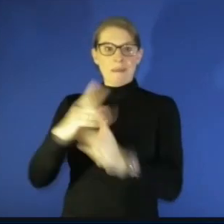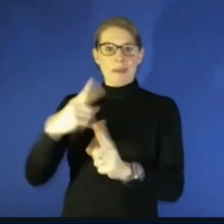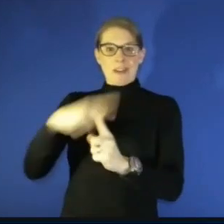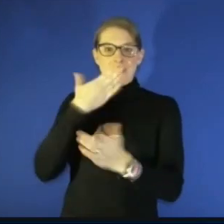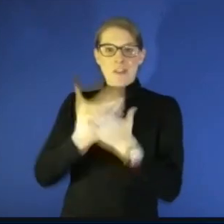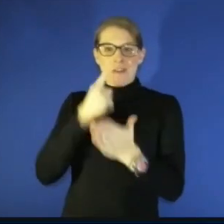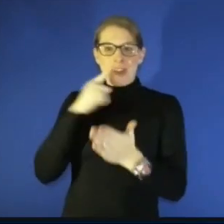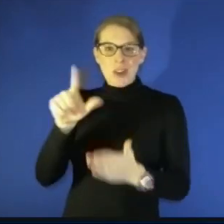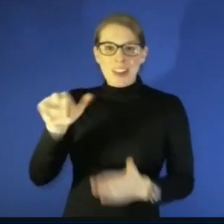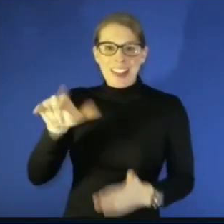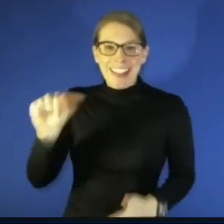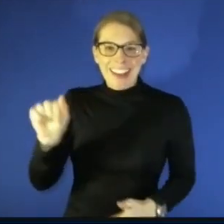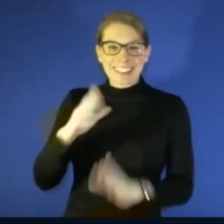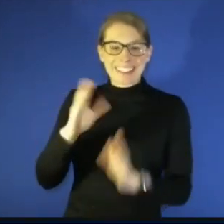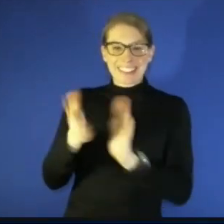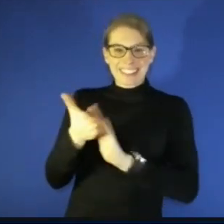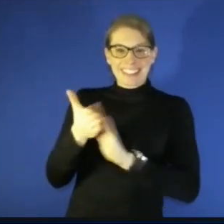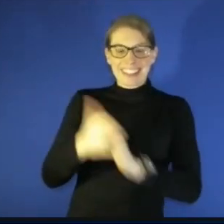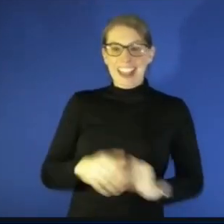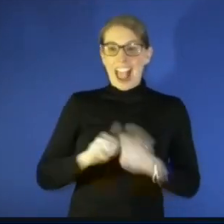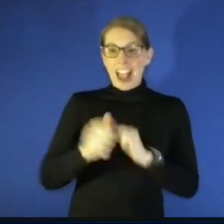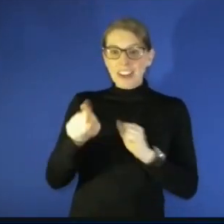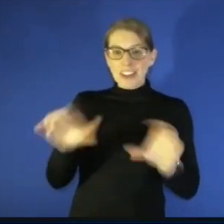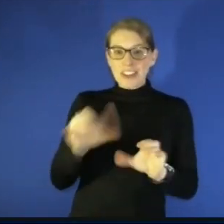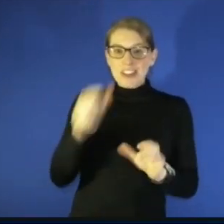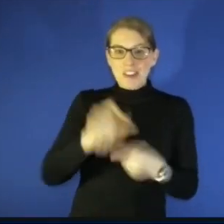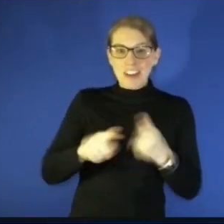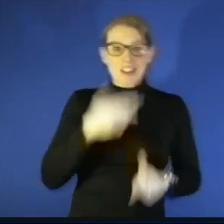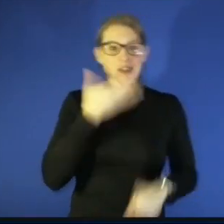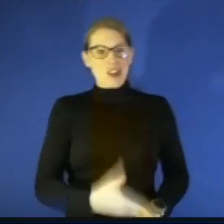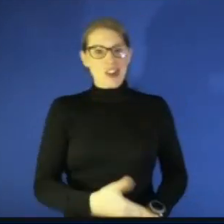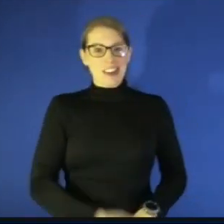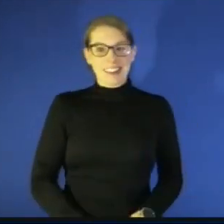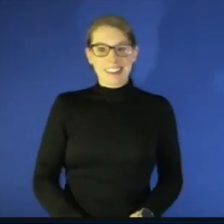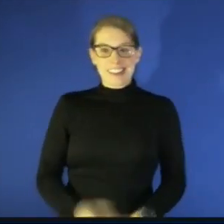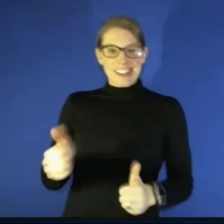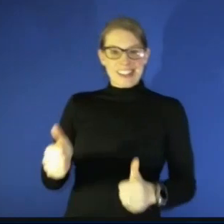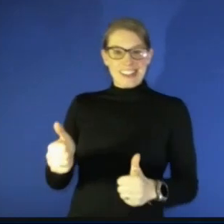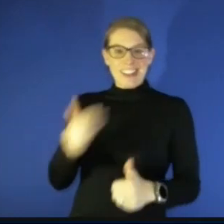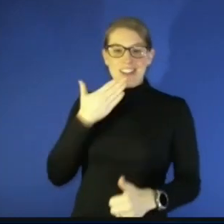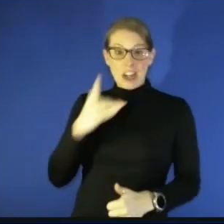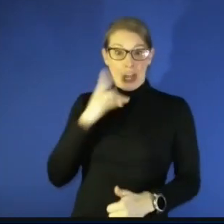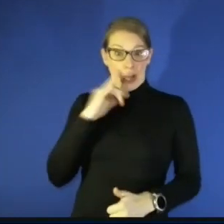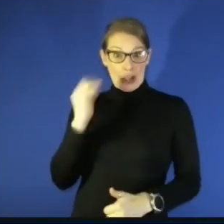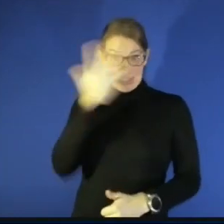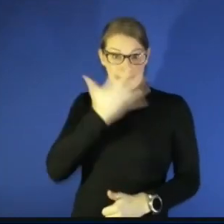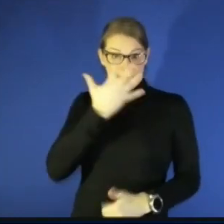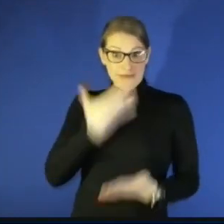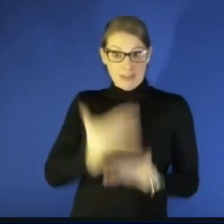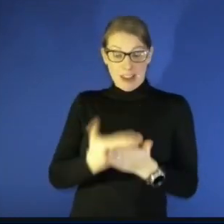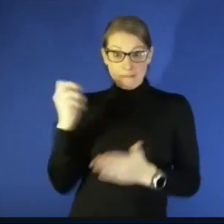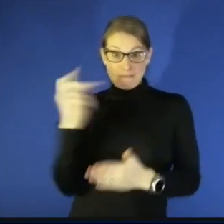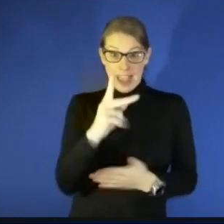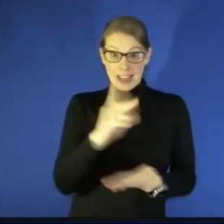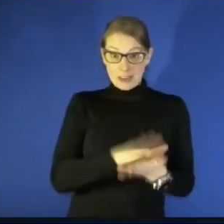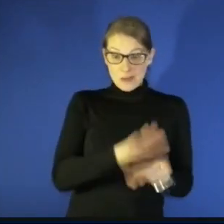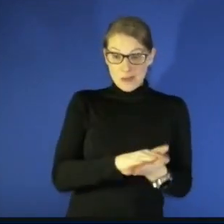How you doing, girlfriend? Good. Good. You look good. You back in school, and how's that